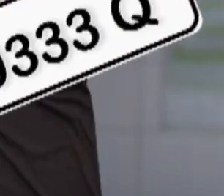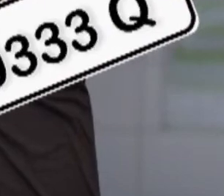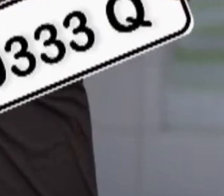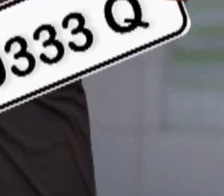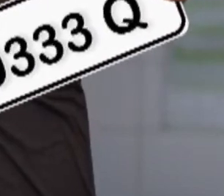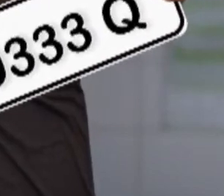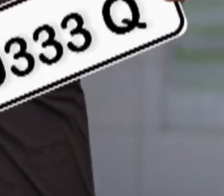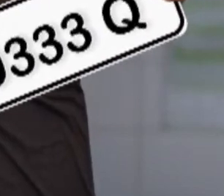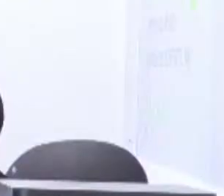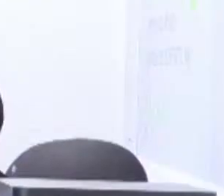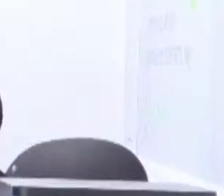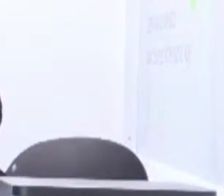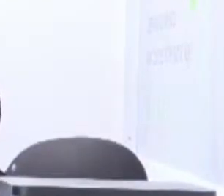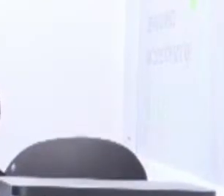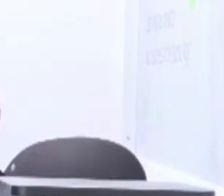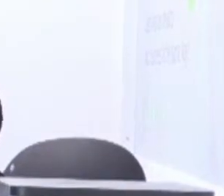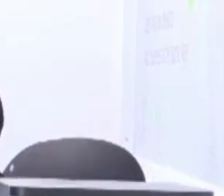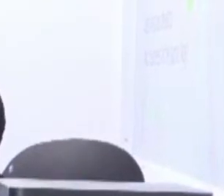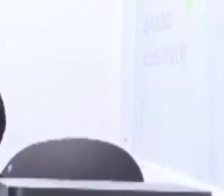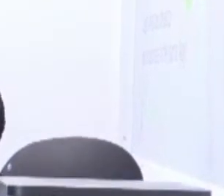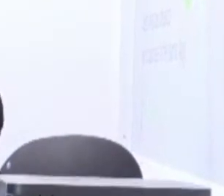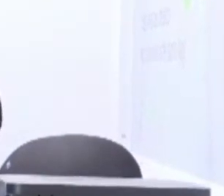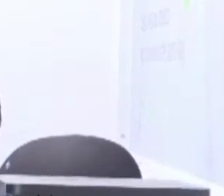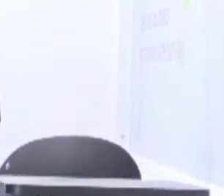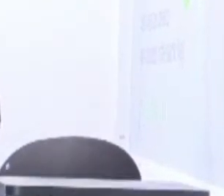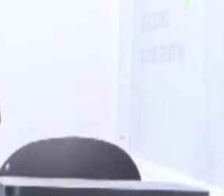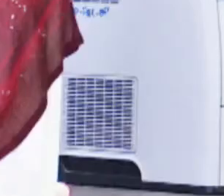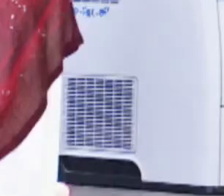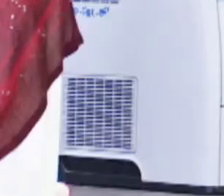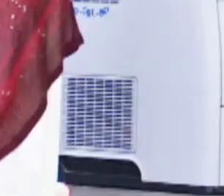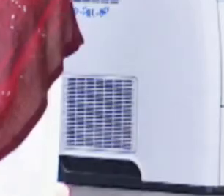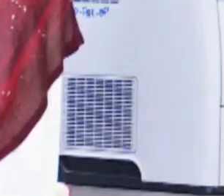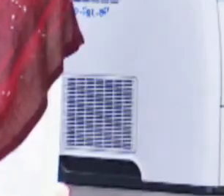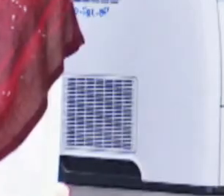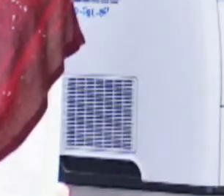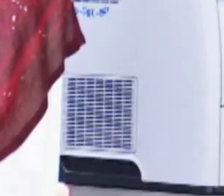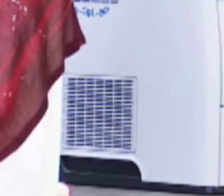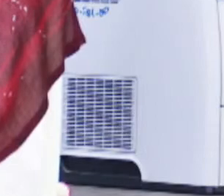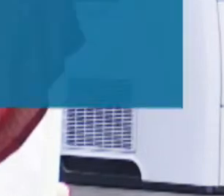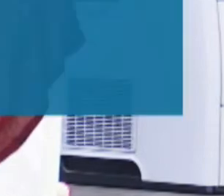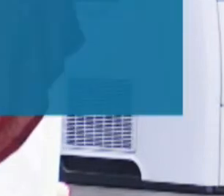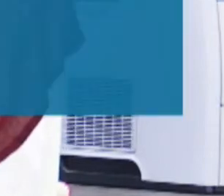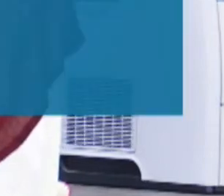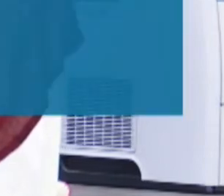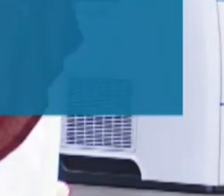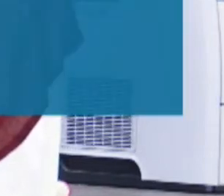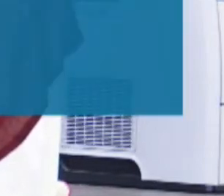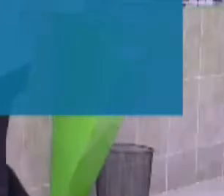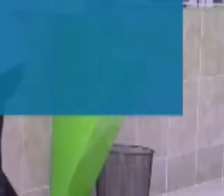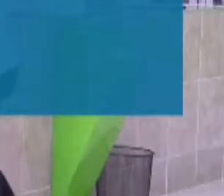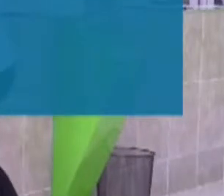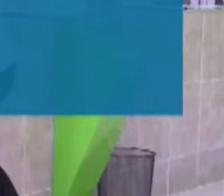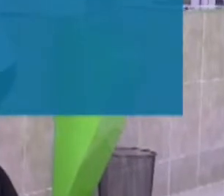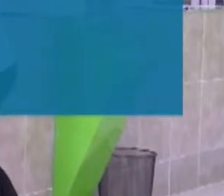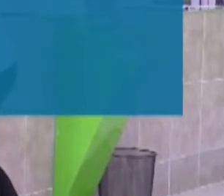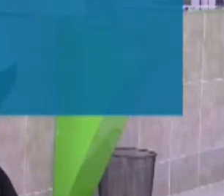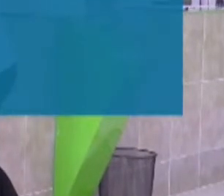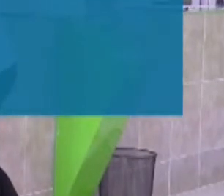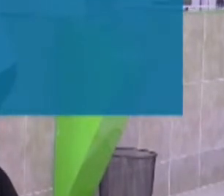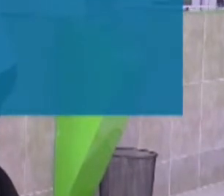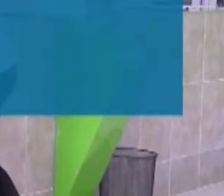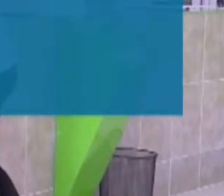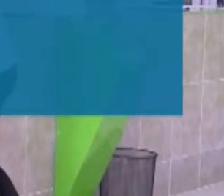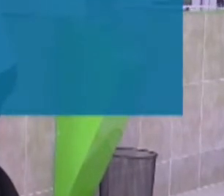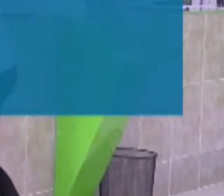payments without any hassle. Walk into any of our bank branches or agencies located at Banjul, New Joswang, Karaba